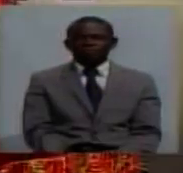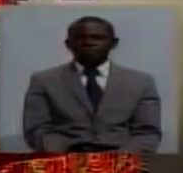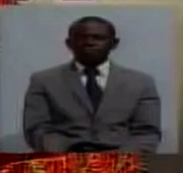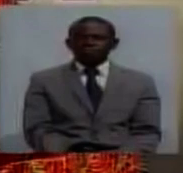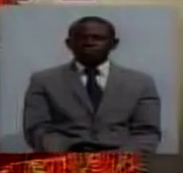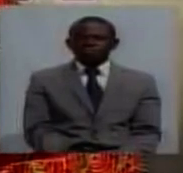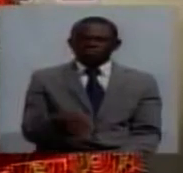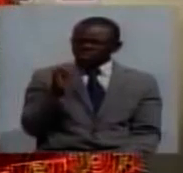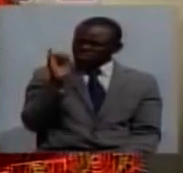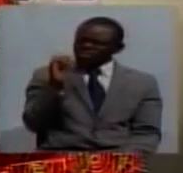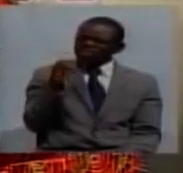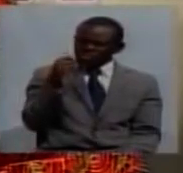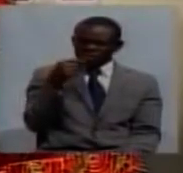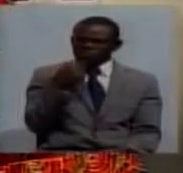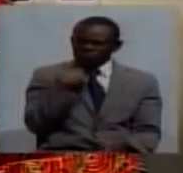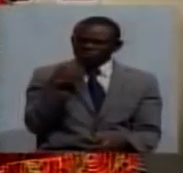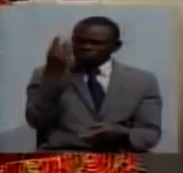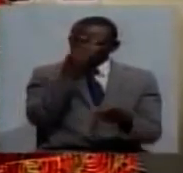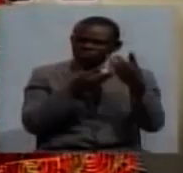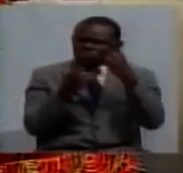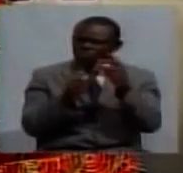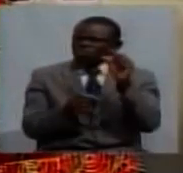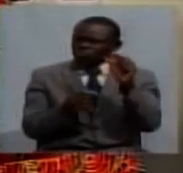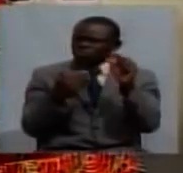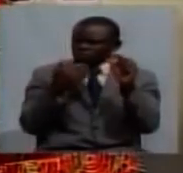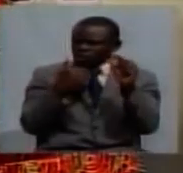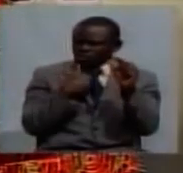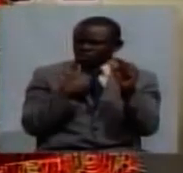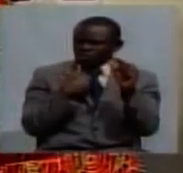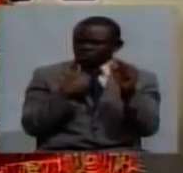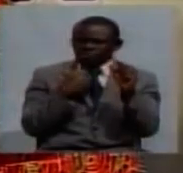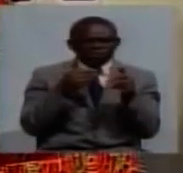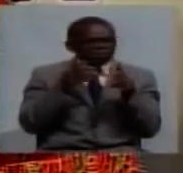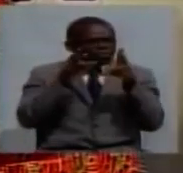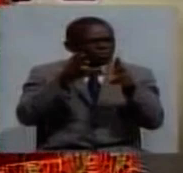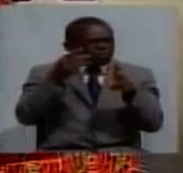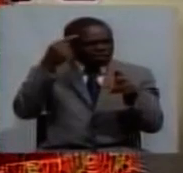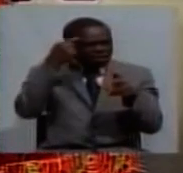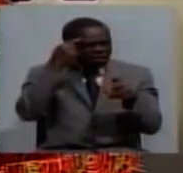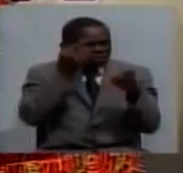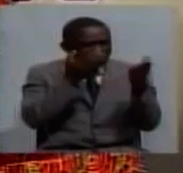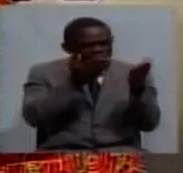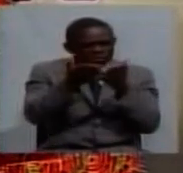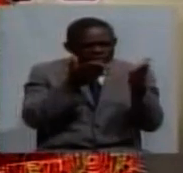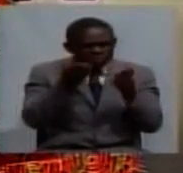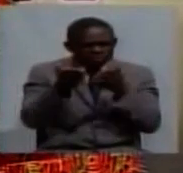that for me, in that sense, then even the way the civil service is run needs to